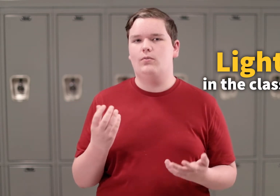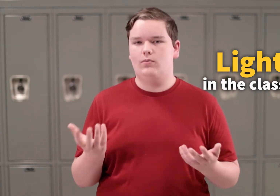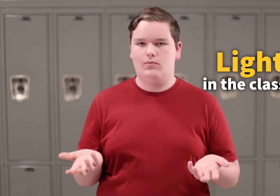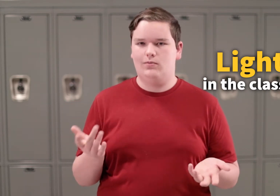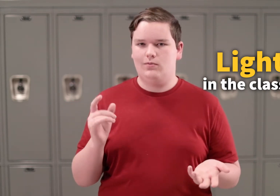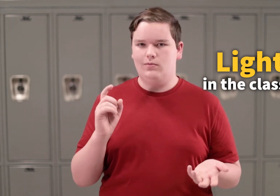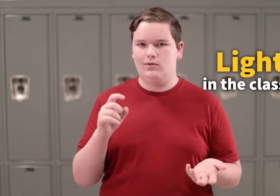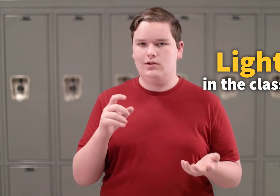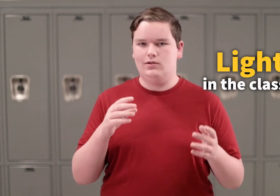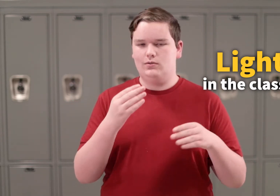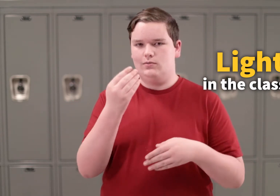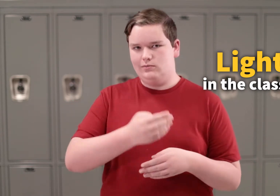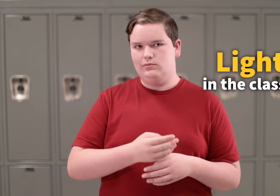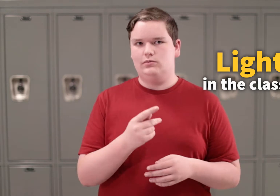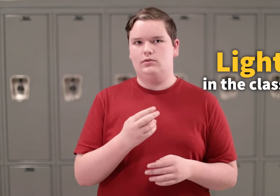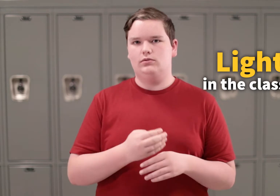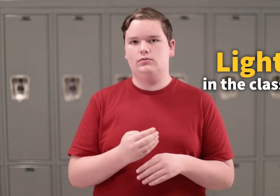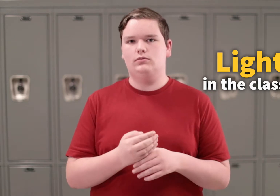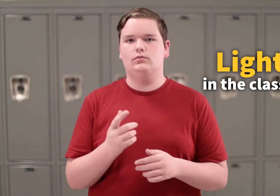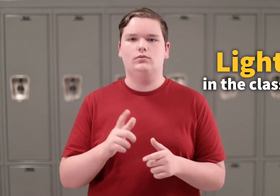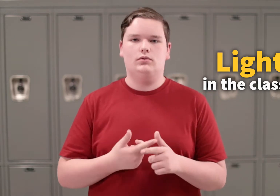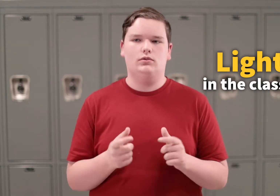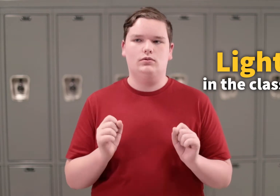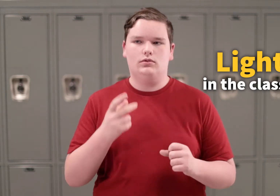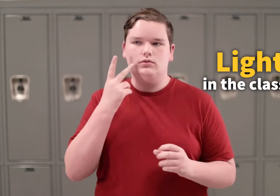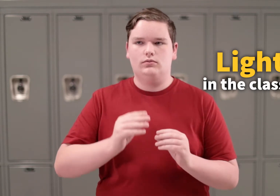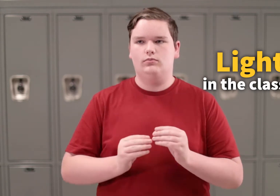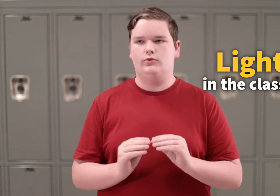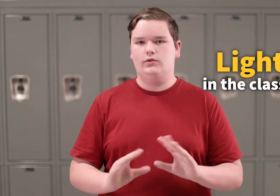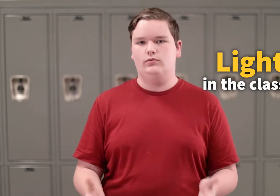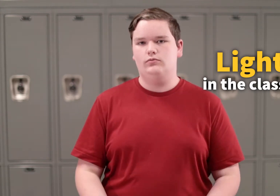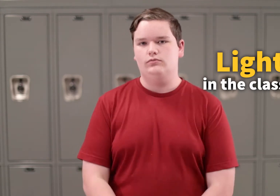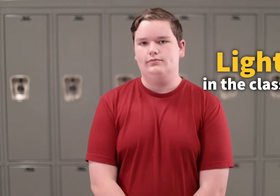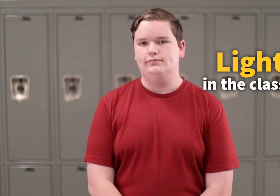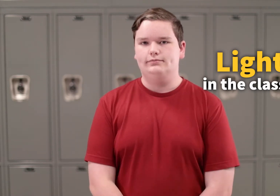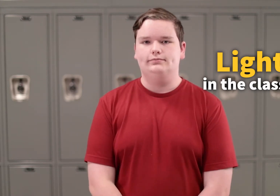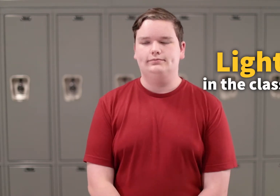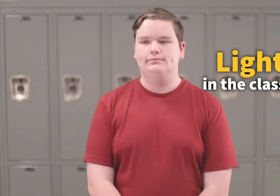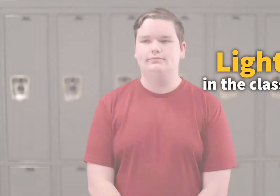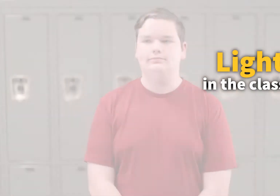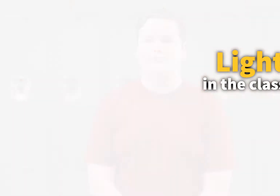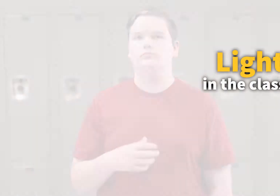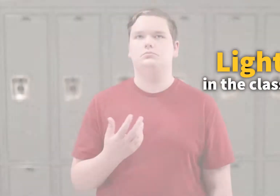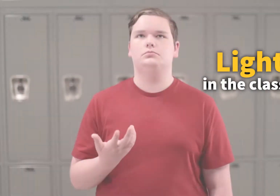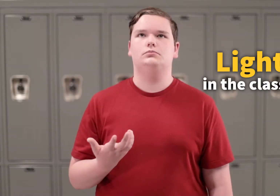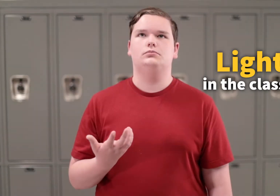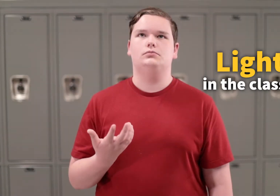because I just get the outline of them with the sun shining brightly through the window behind them.